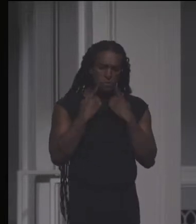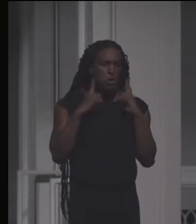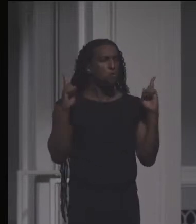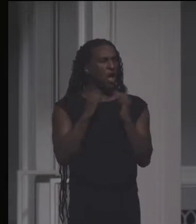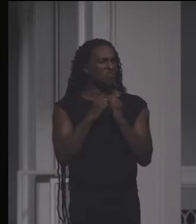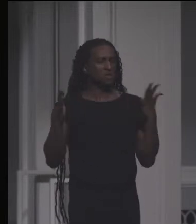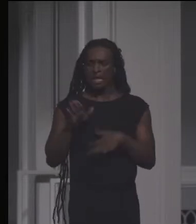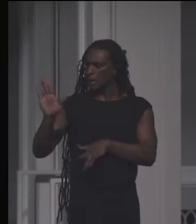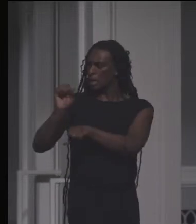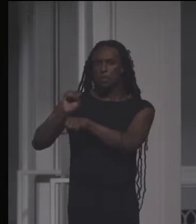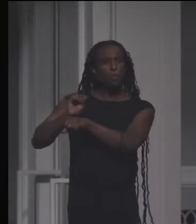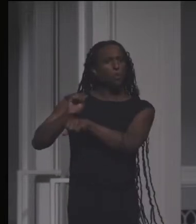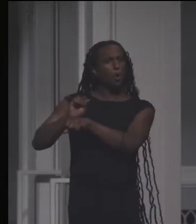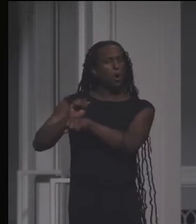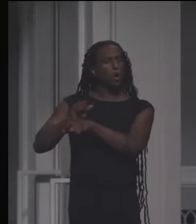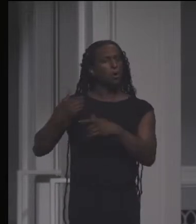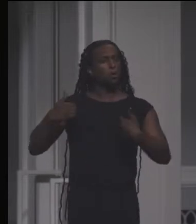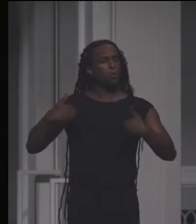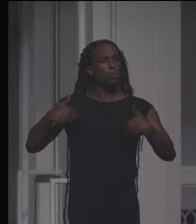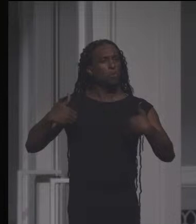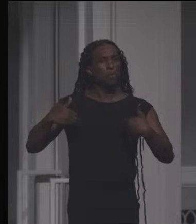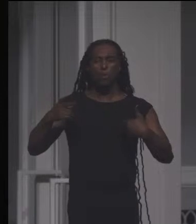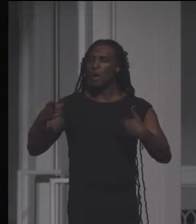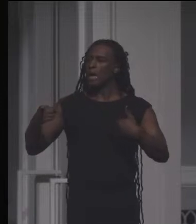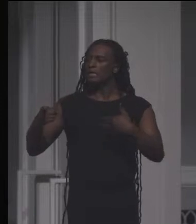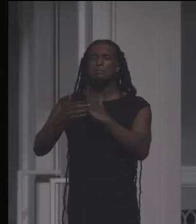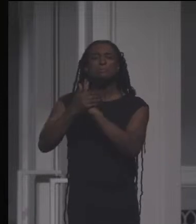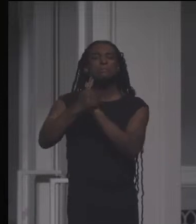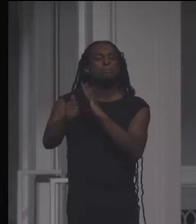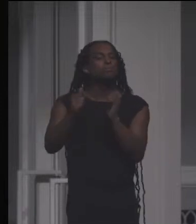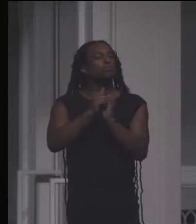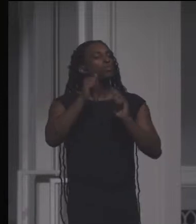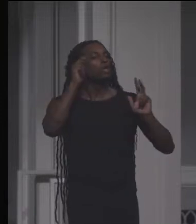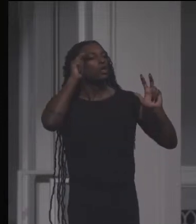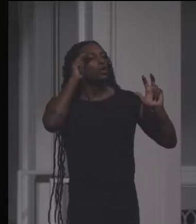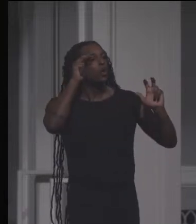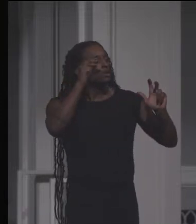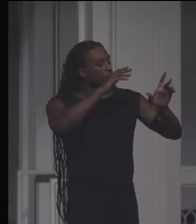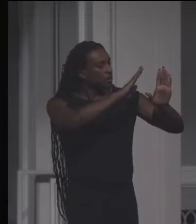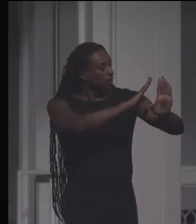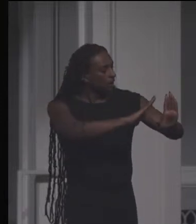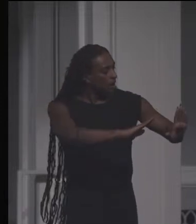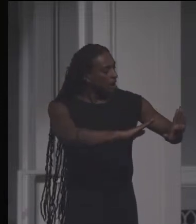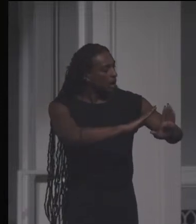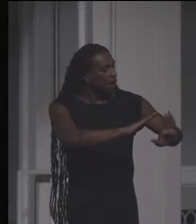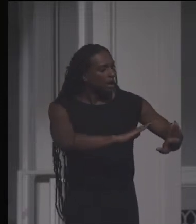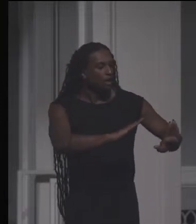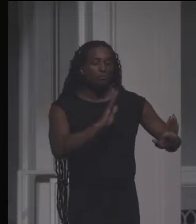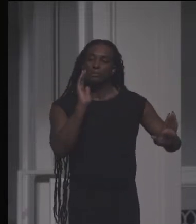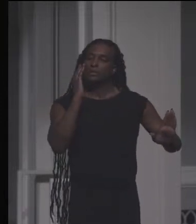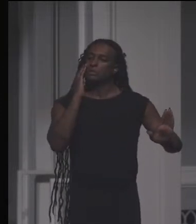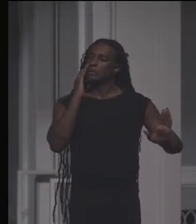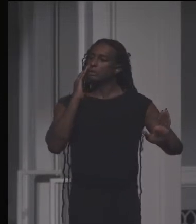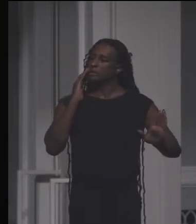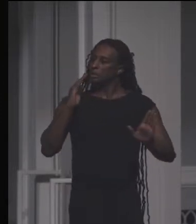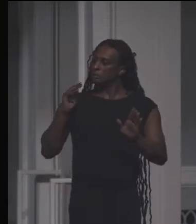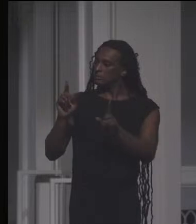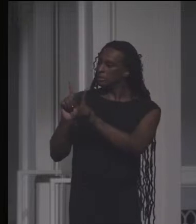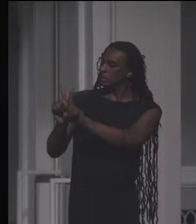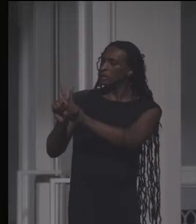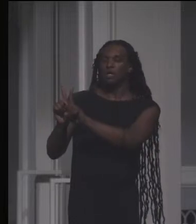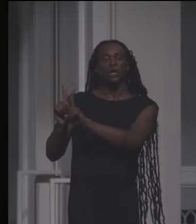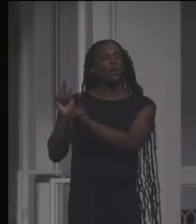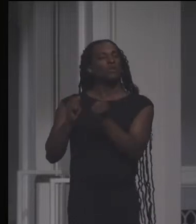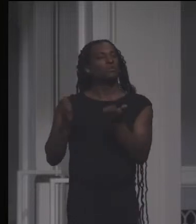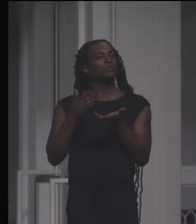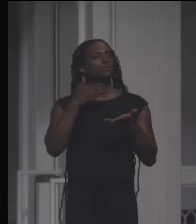the stripling with the knack of calming horses, and around whom everything seemed a little better, a little easier.